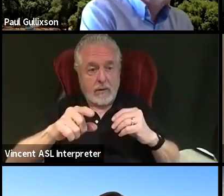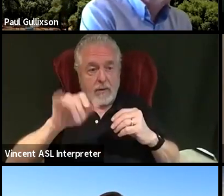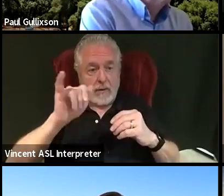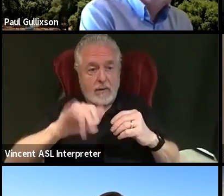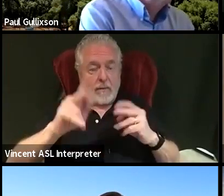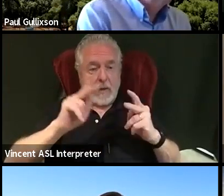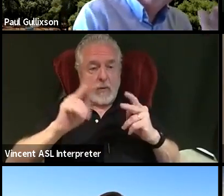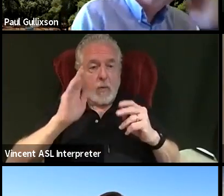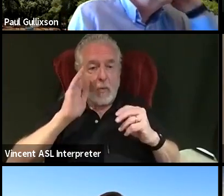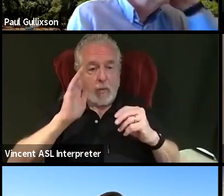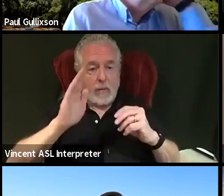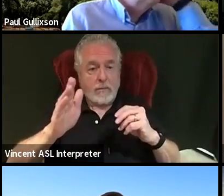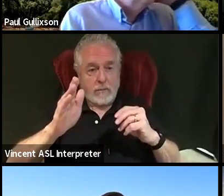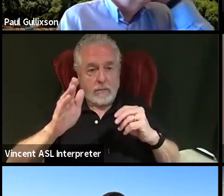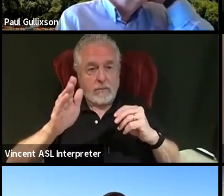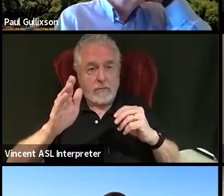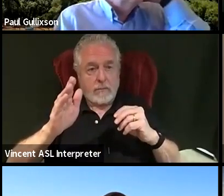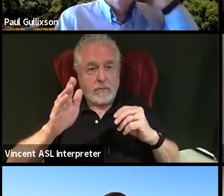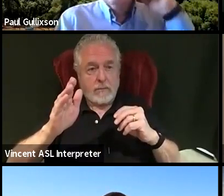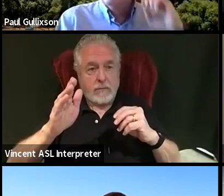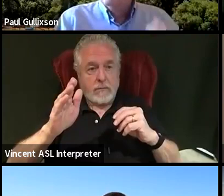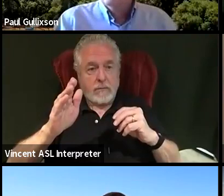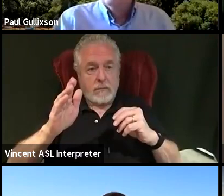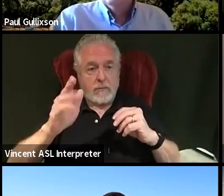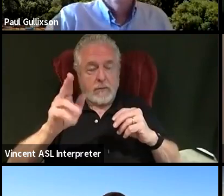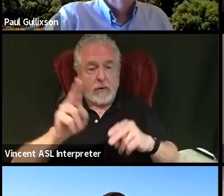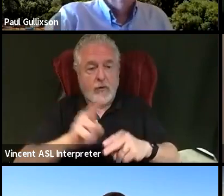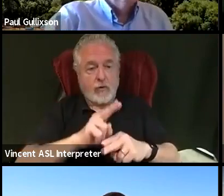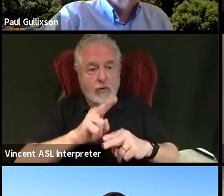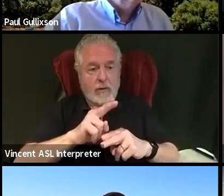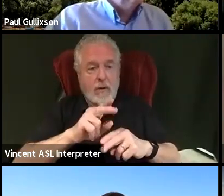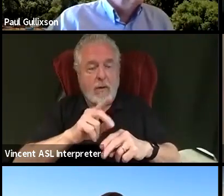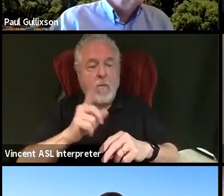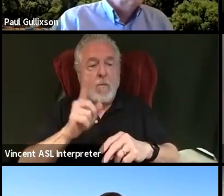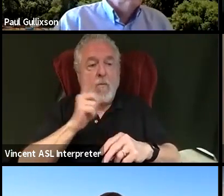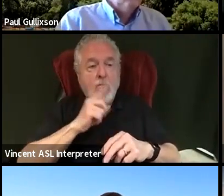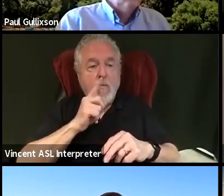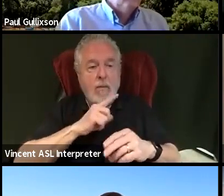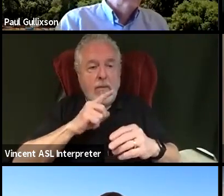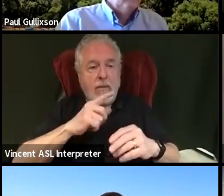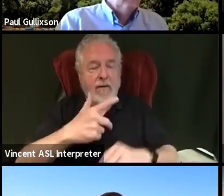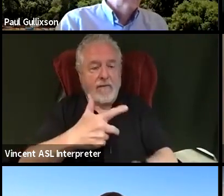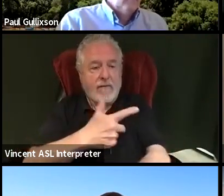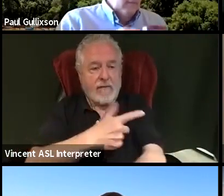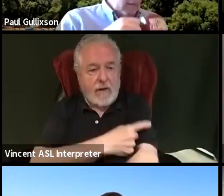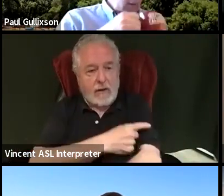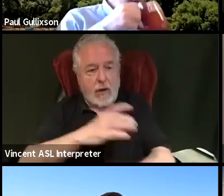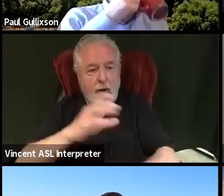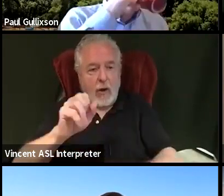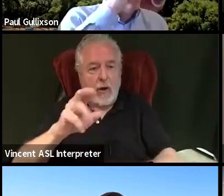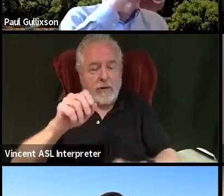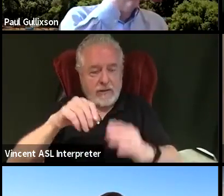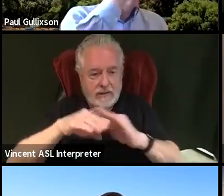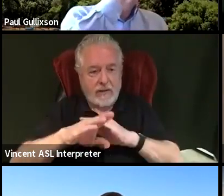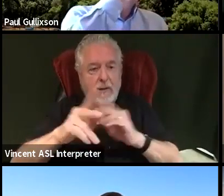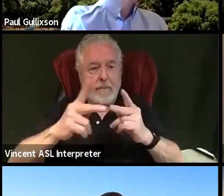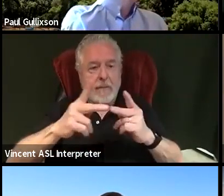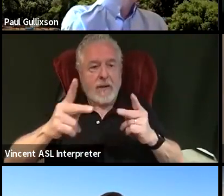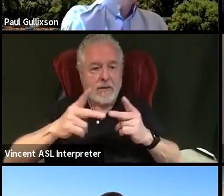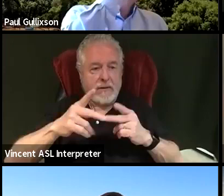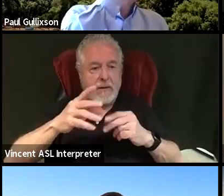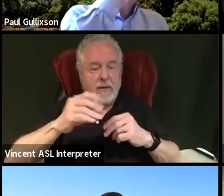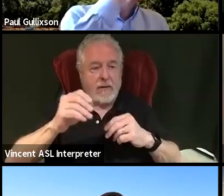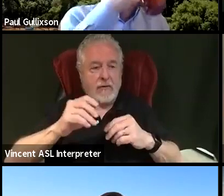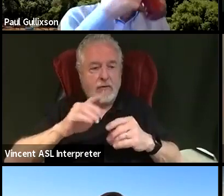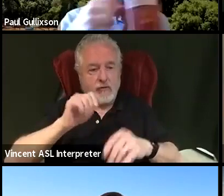that people will use inauthentic vaccination cards to get into places and